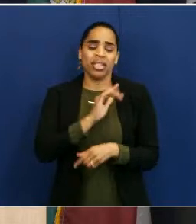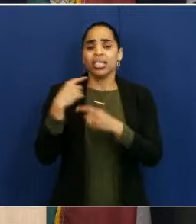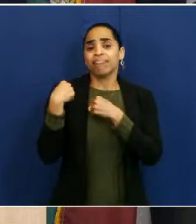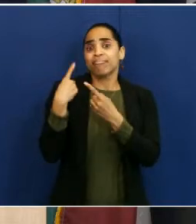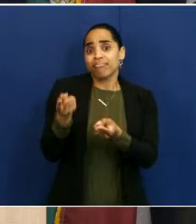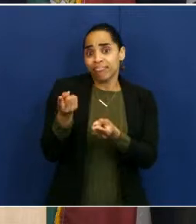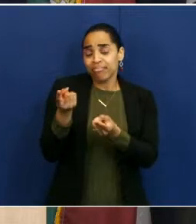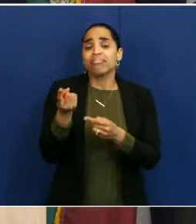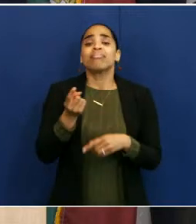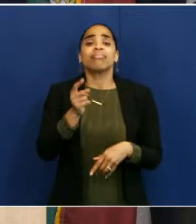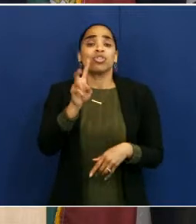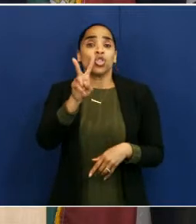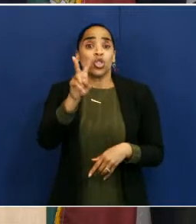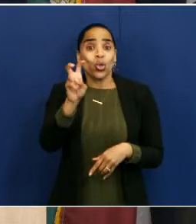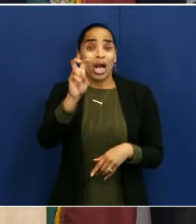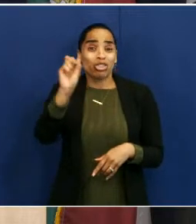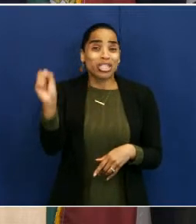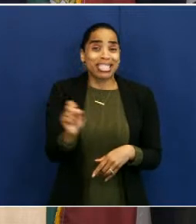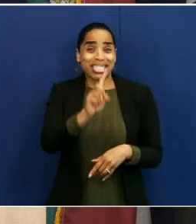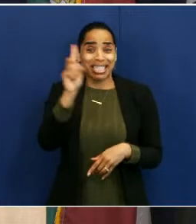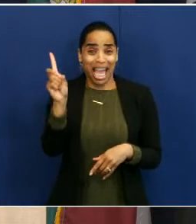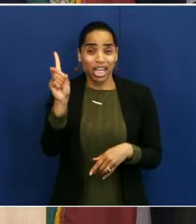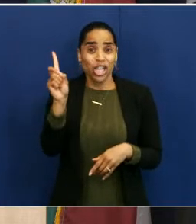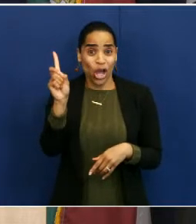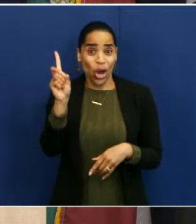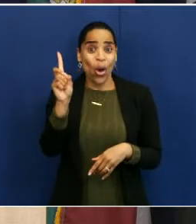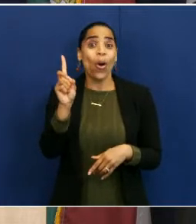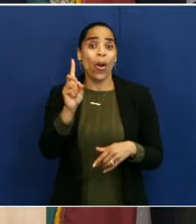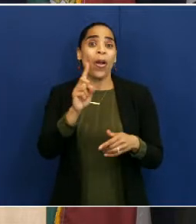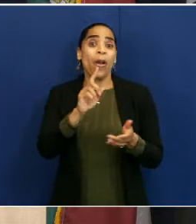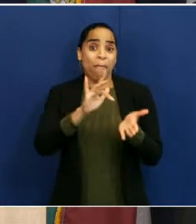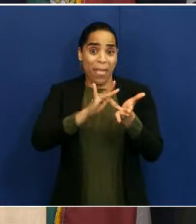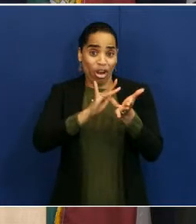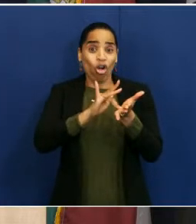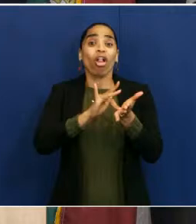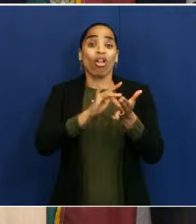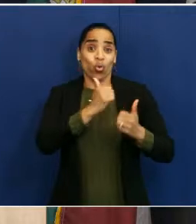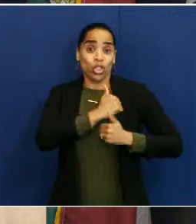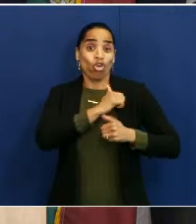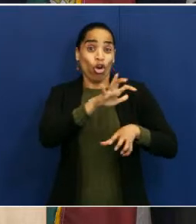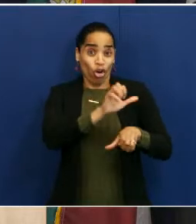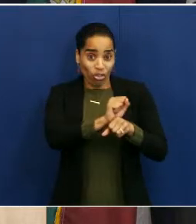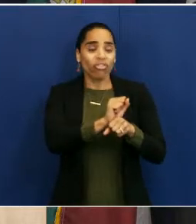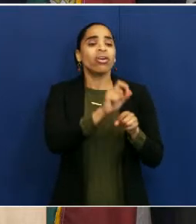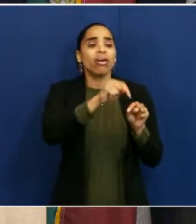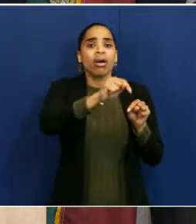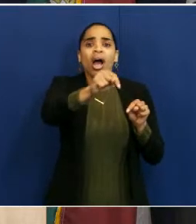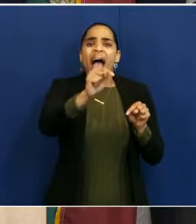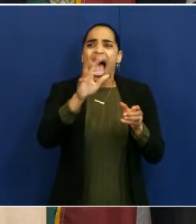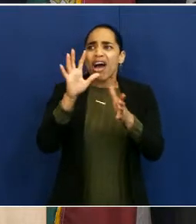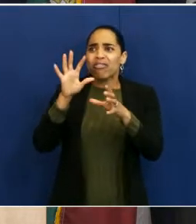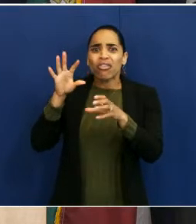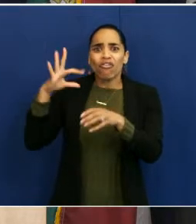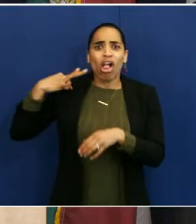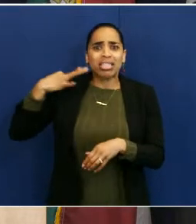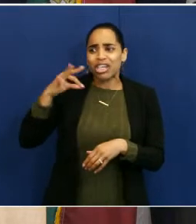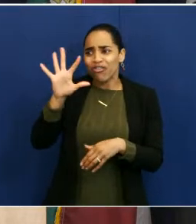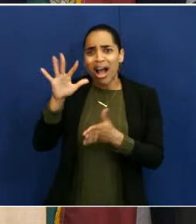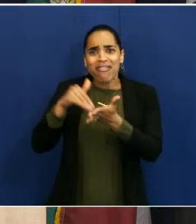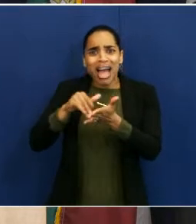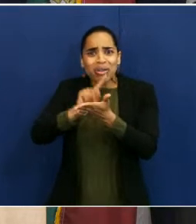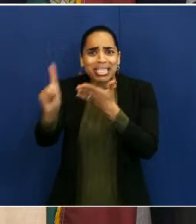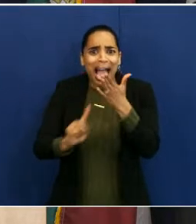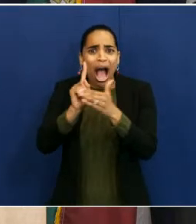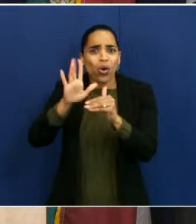than 200 San Diego Medical Reserve Corps volunteers have served more than 5,000 hours. They volunteered